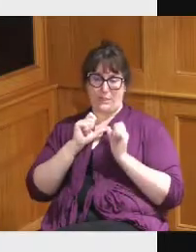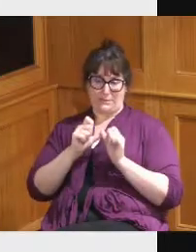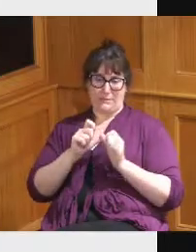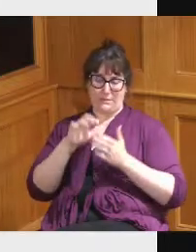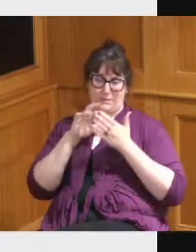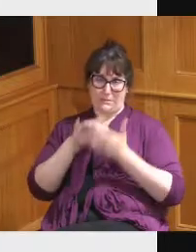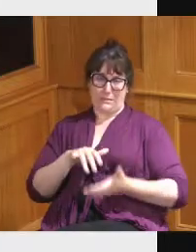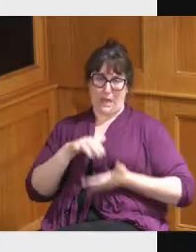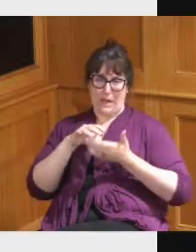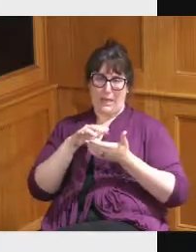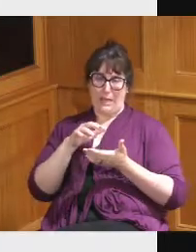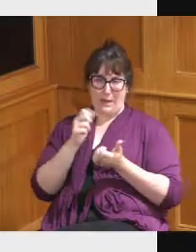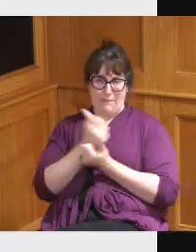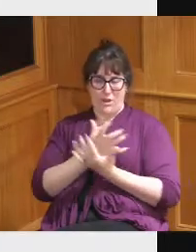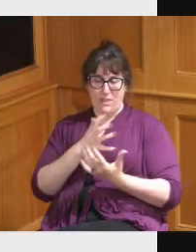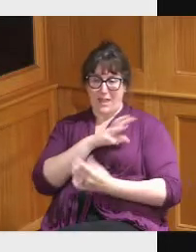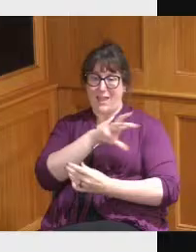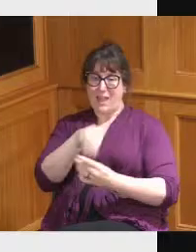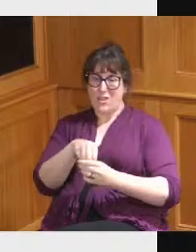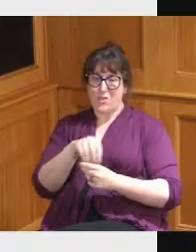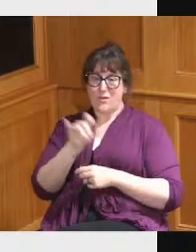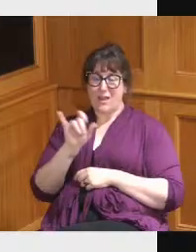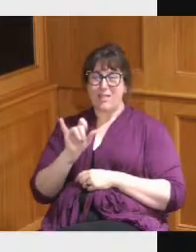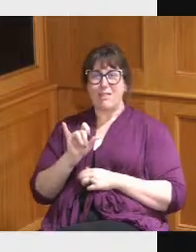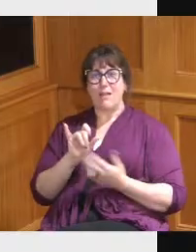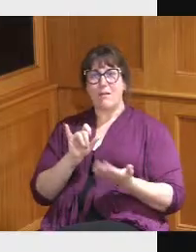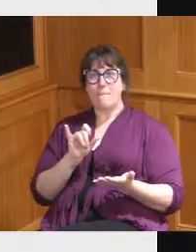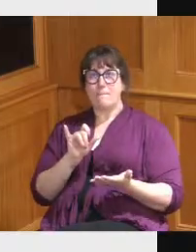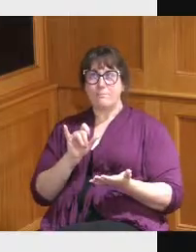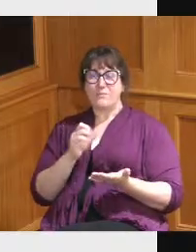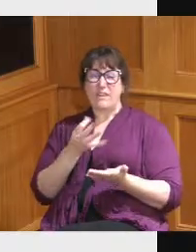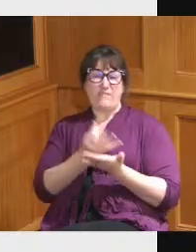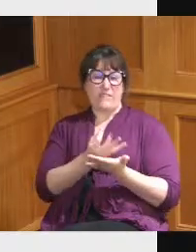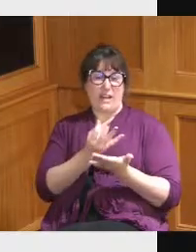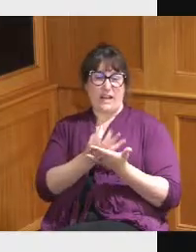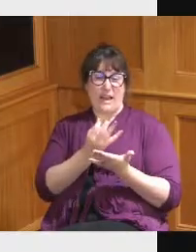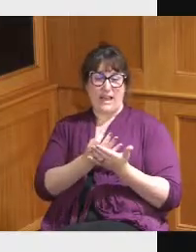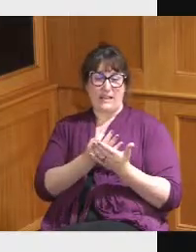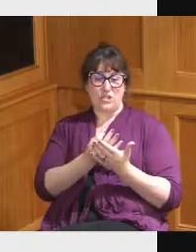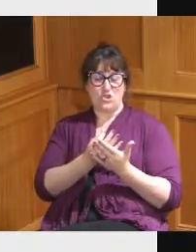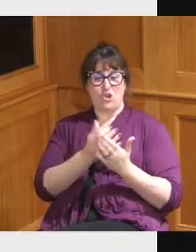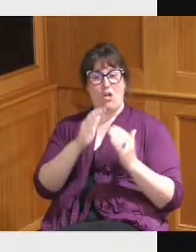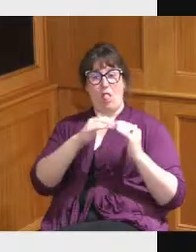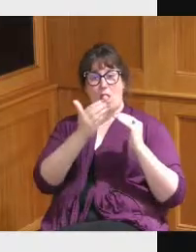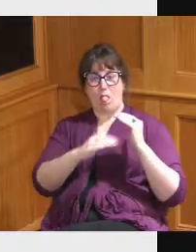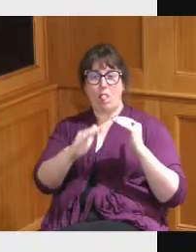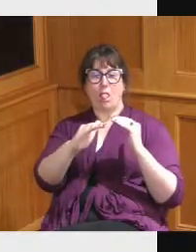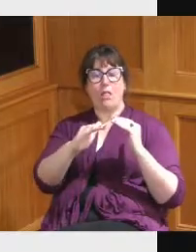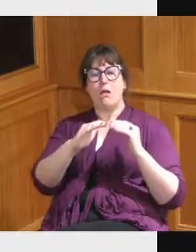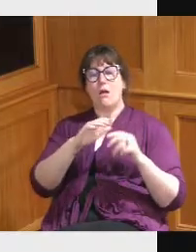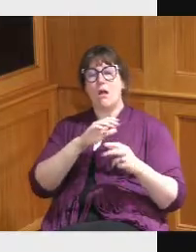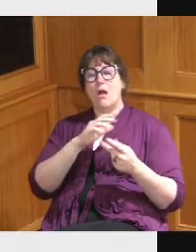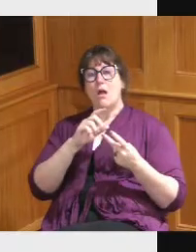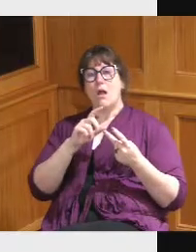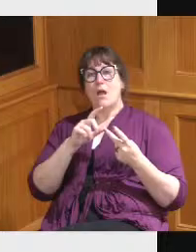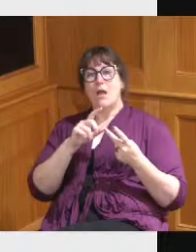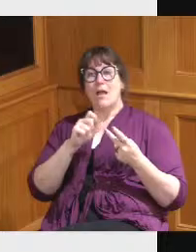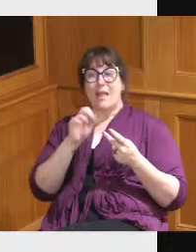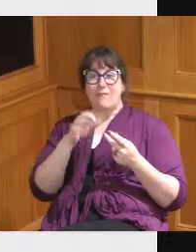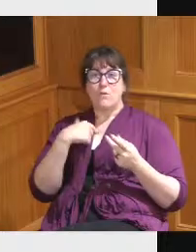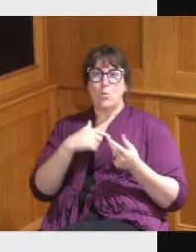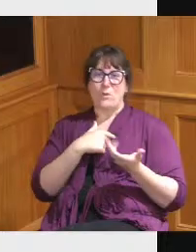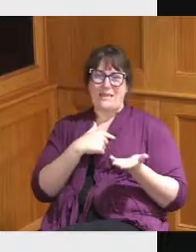the WISC, including the potential financial instability that would be created if we are